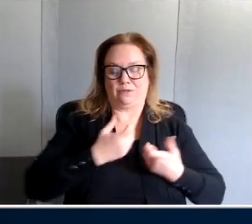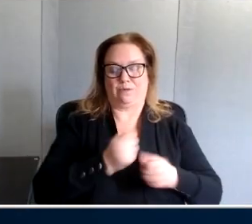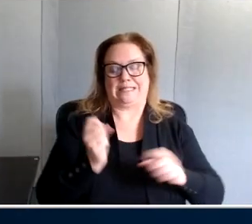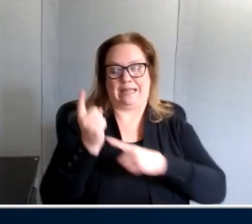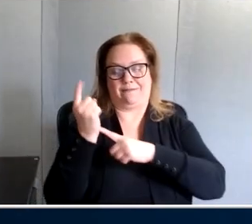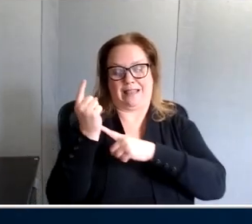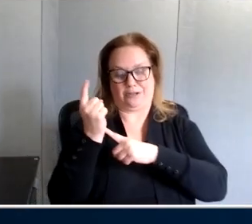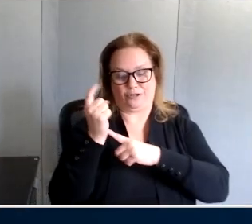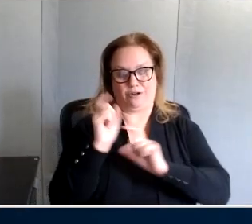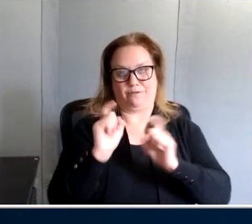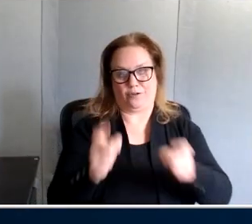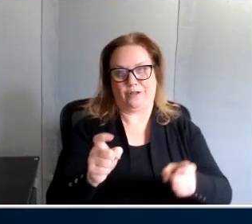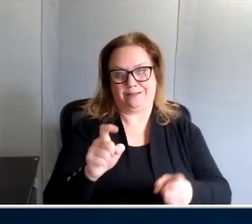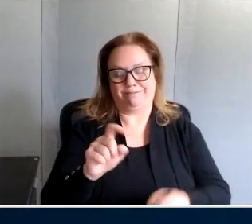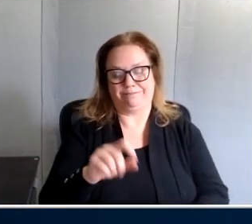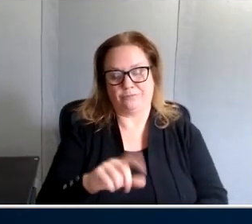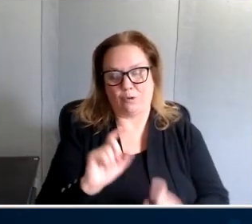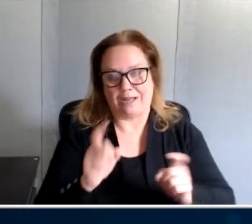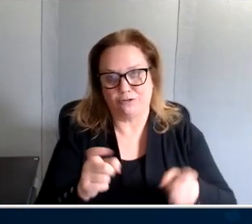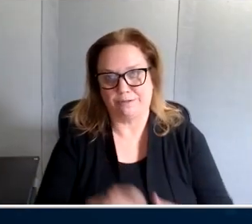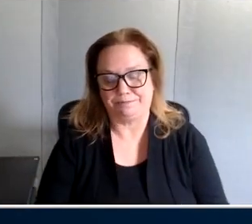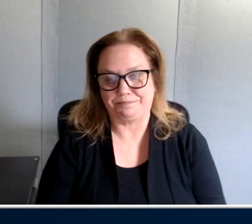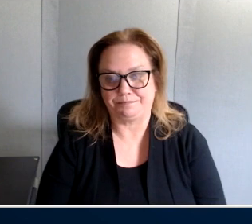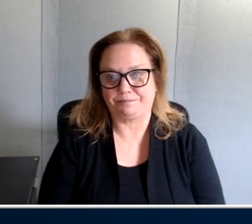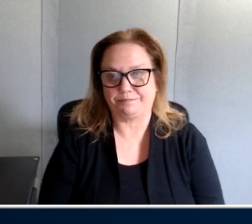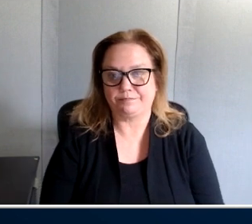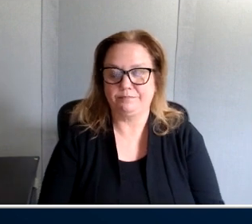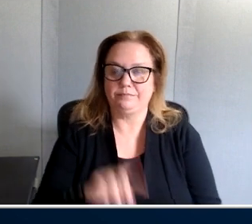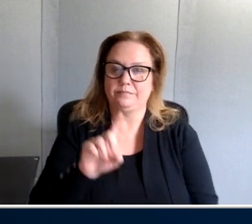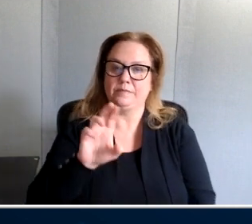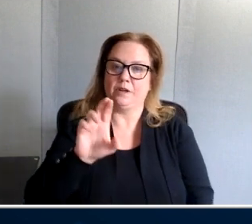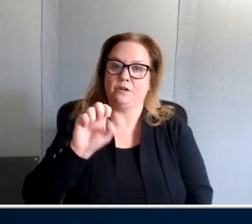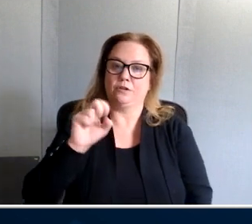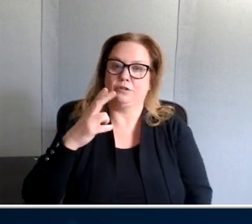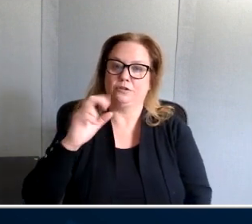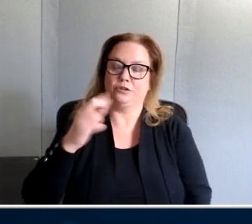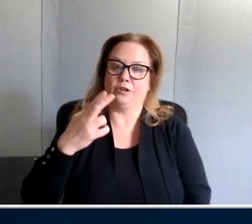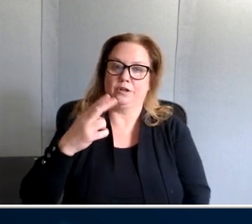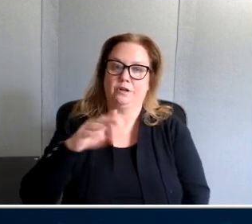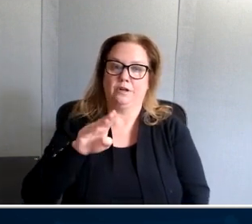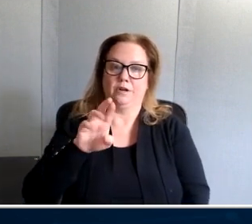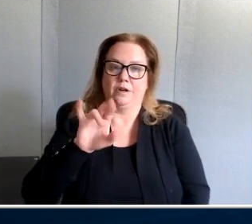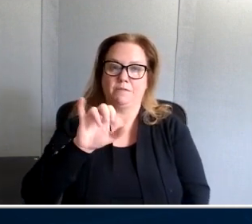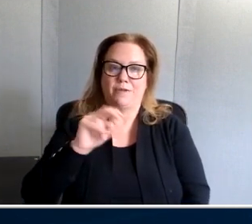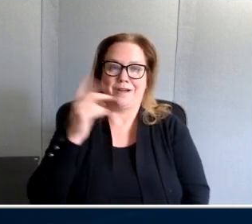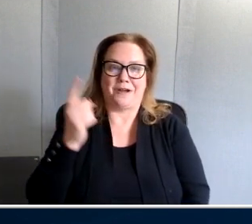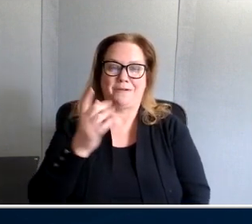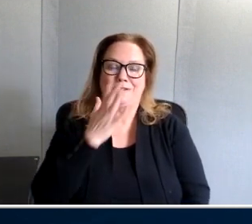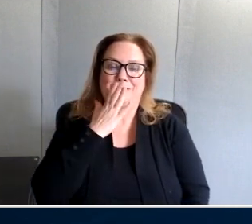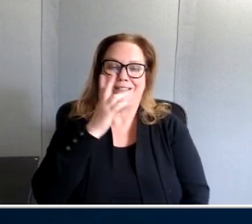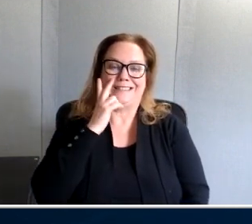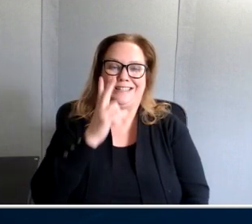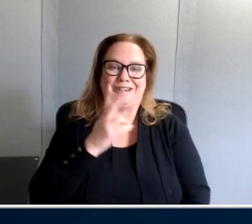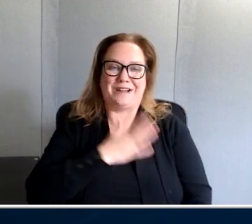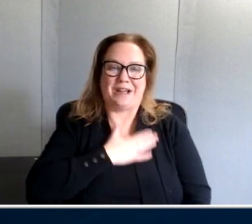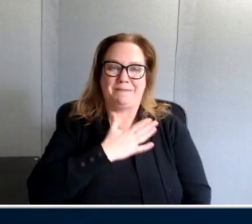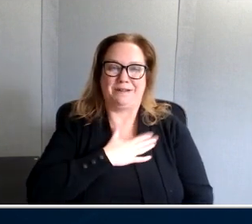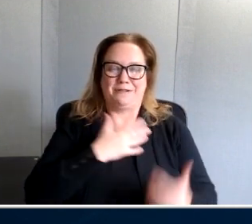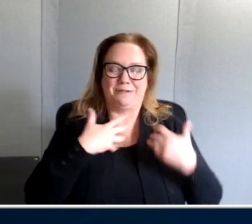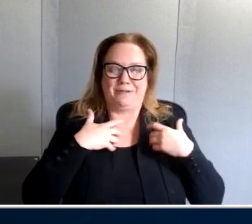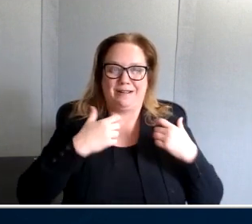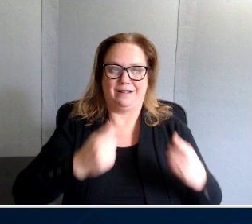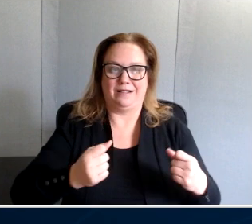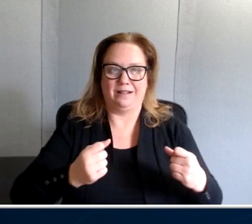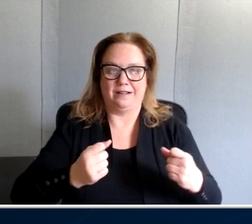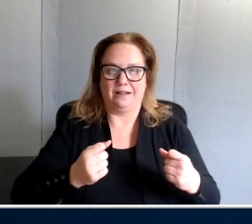Thanks for the work that you do. Yeah. Appreciate it. Dr. Shah. No, I think, Brian, always great to see you, and I'm glad that you're doing really, really well. I know